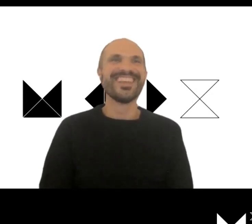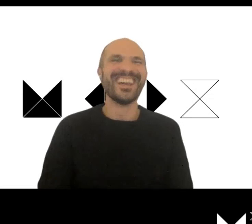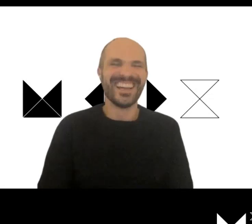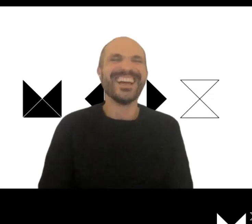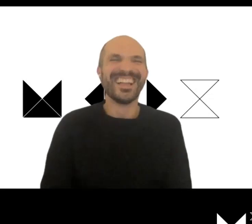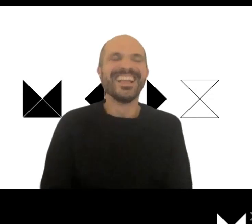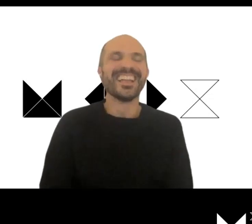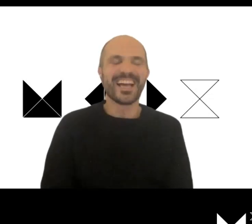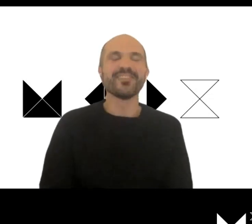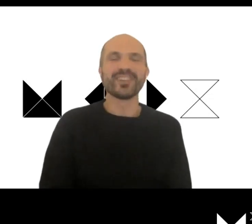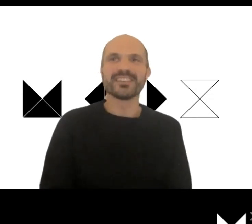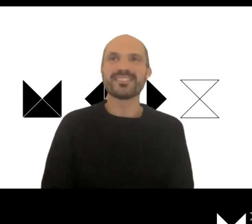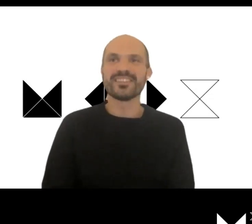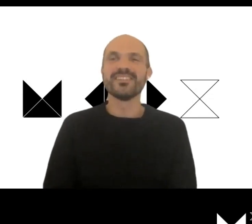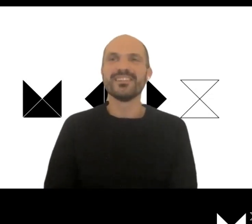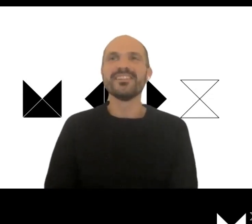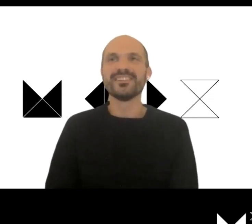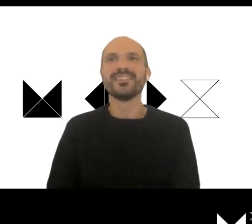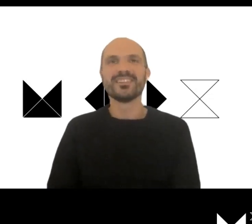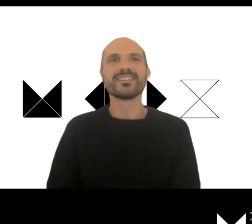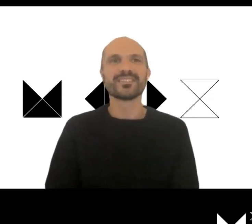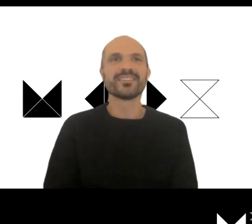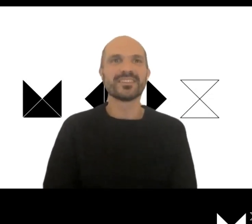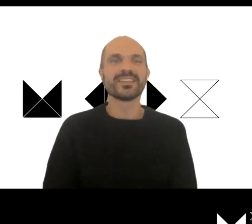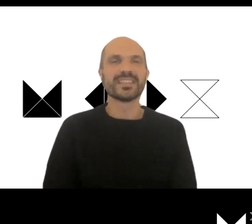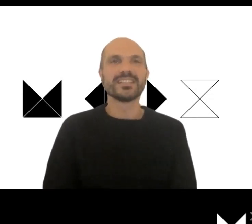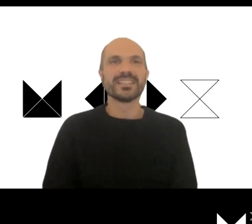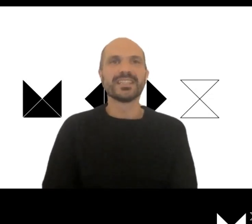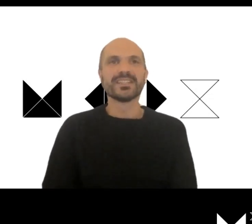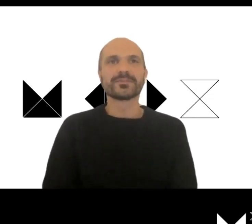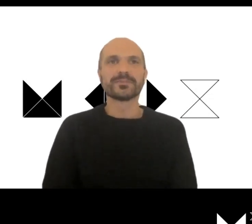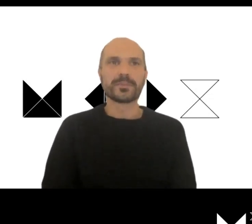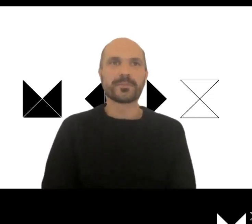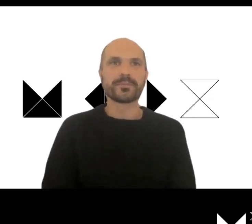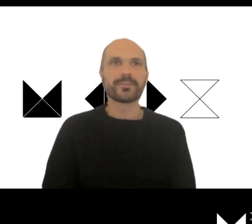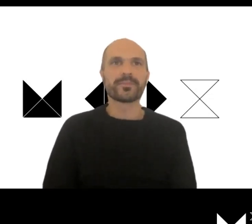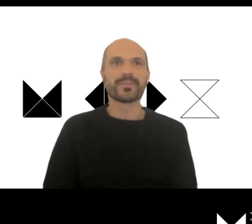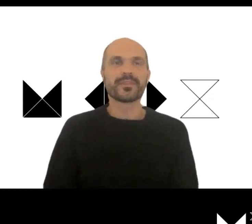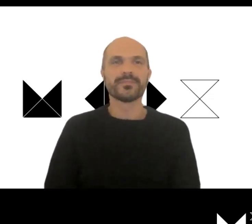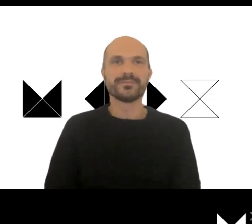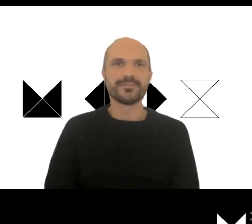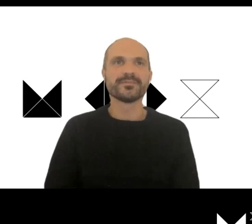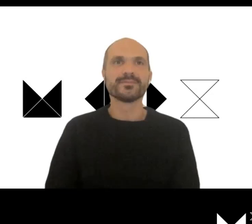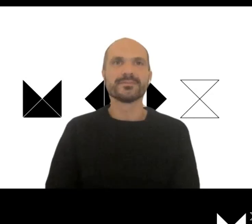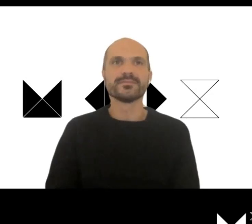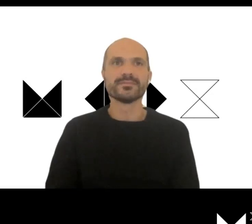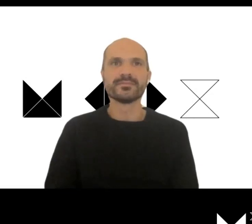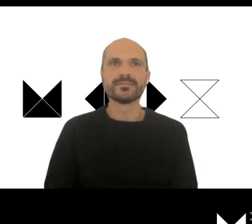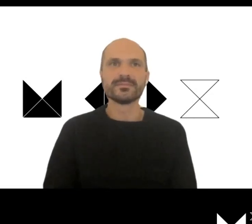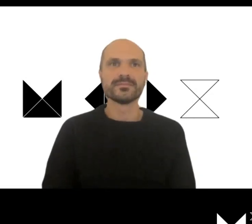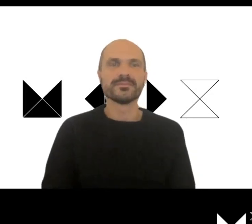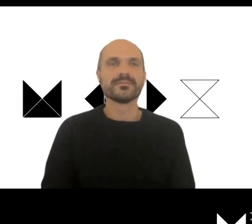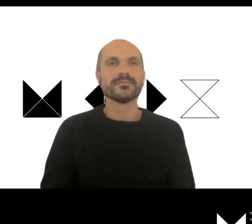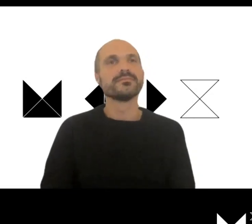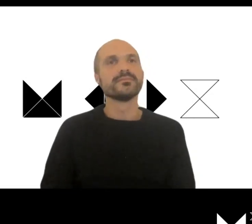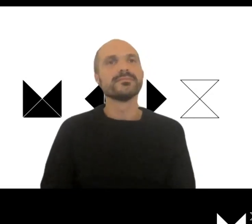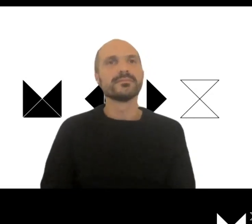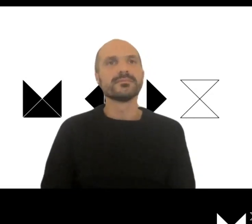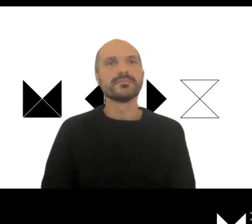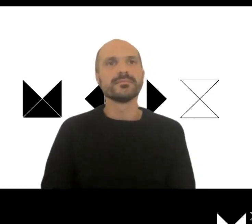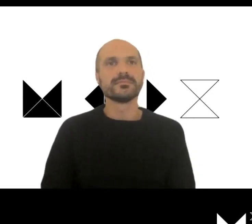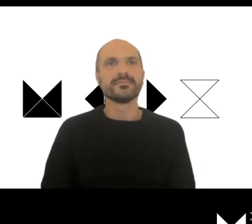everything, it feels like sometimes, because that has included so much work and also so much engagement since there